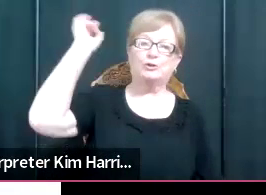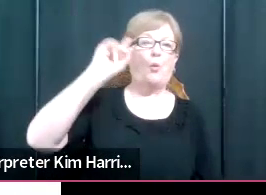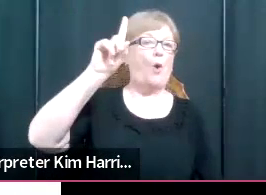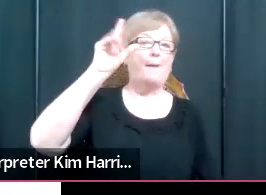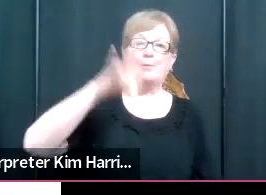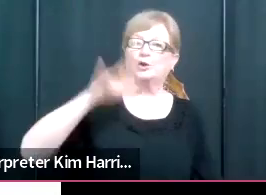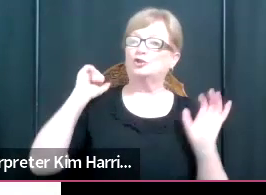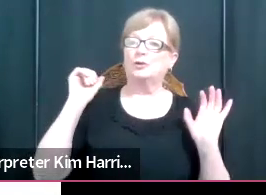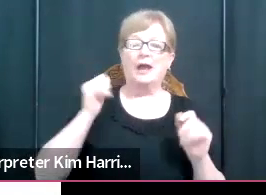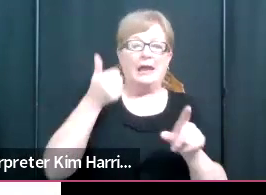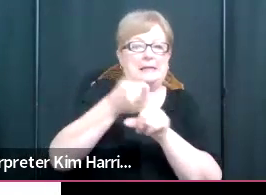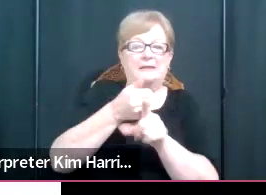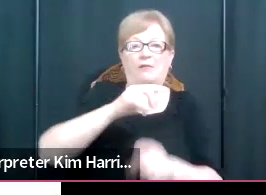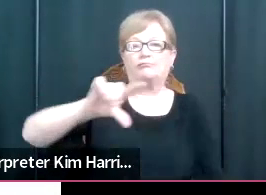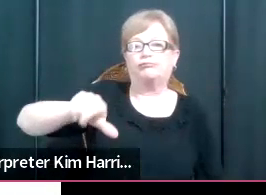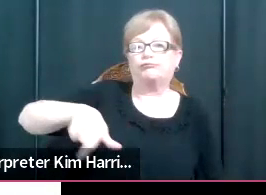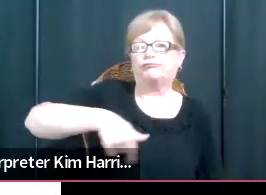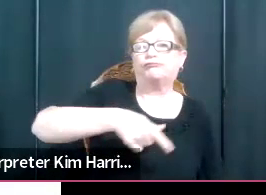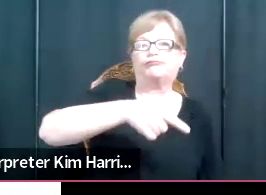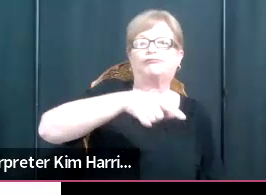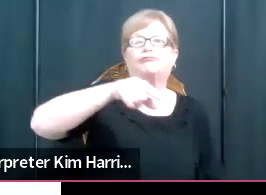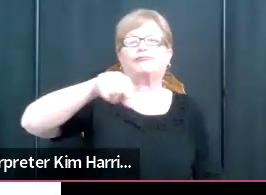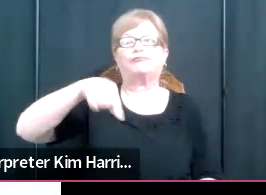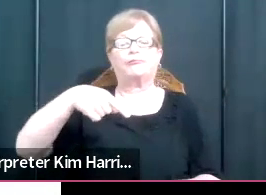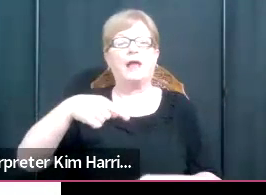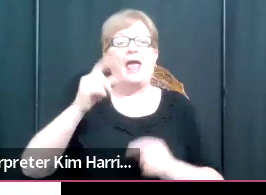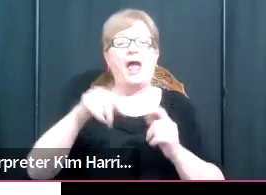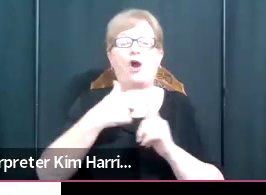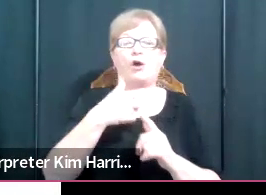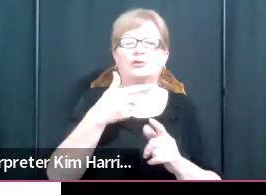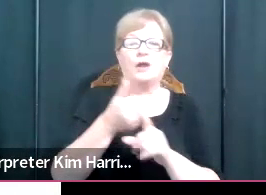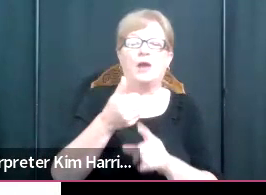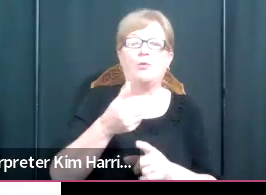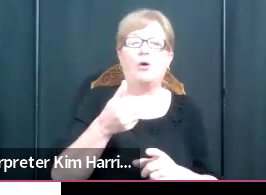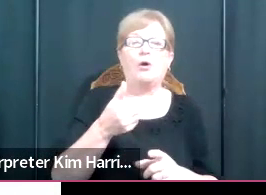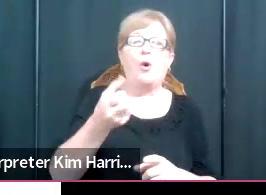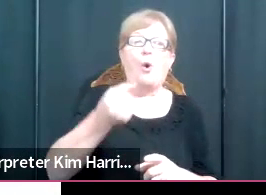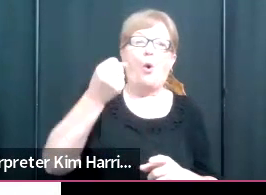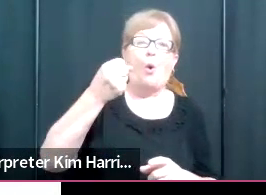way around the can all by itself. And it will also hang on to the lid once it's